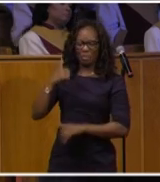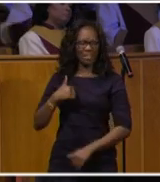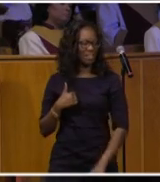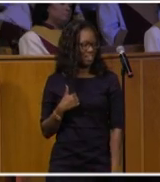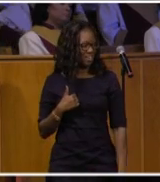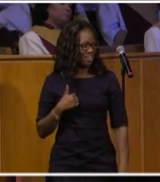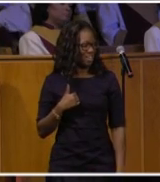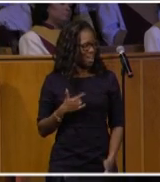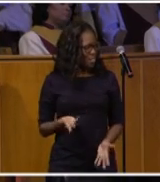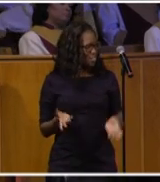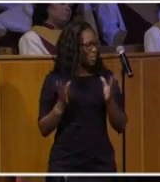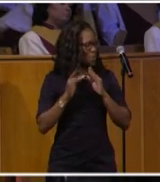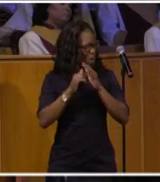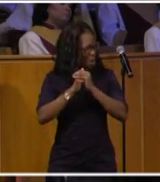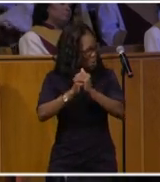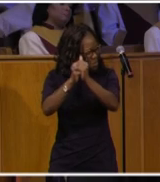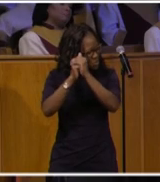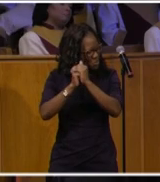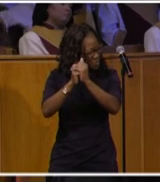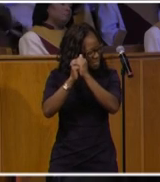The longer I serve him,